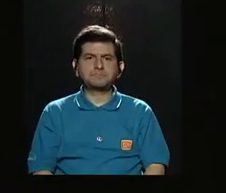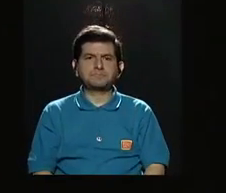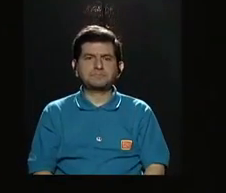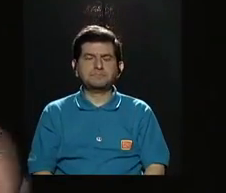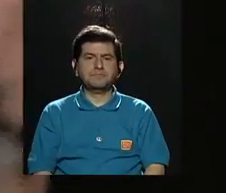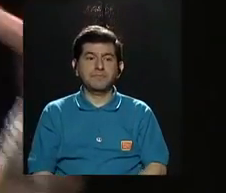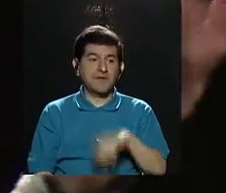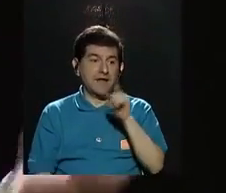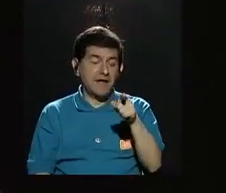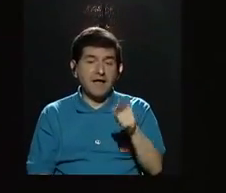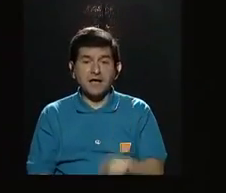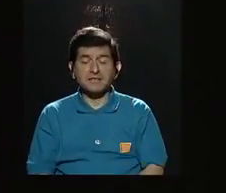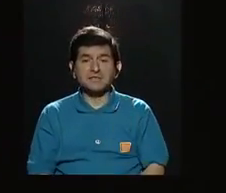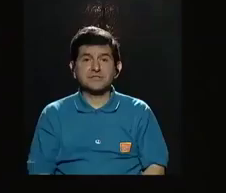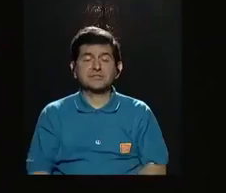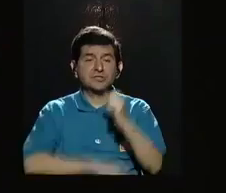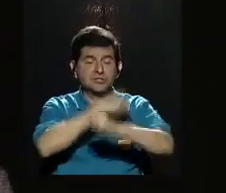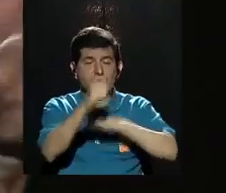of